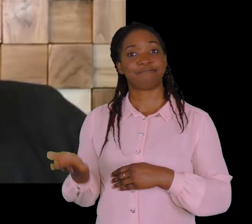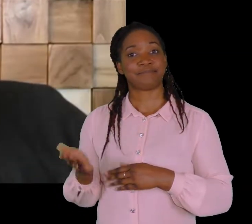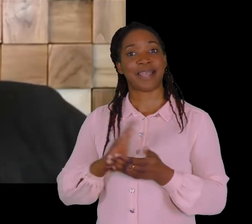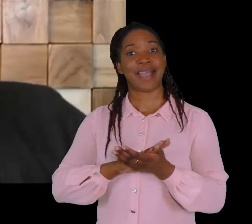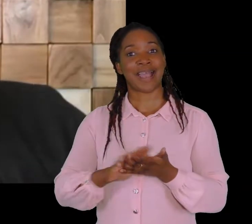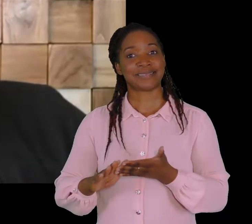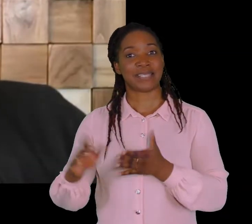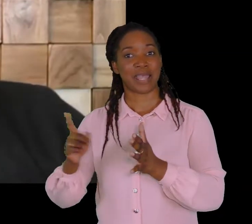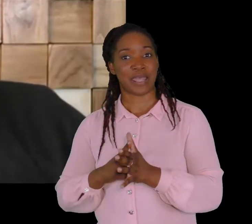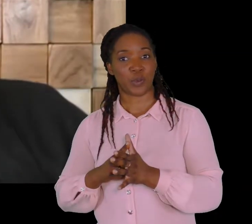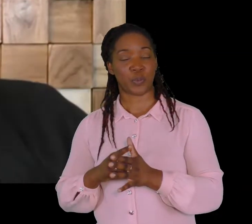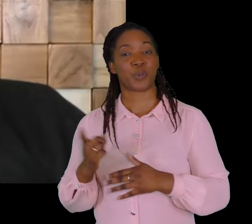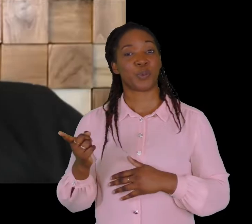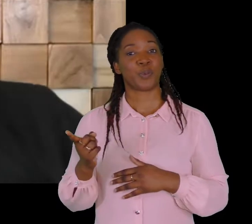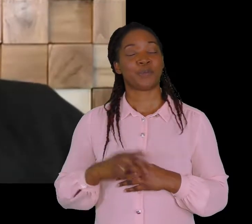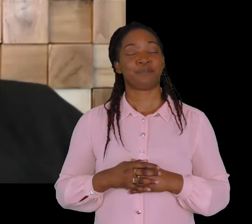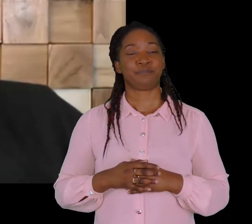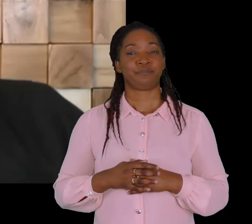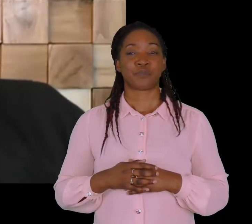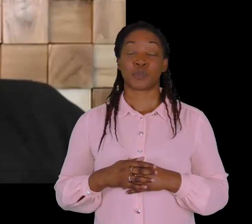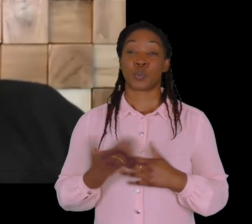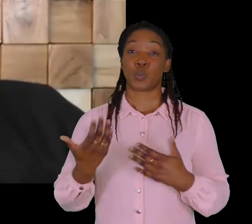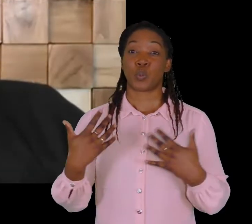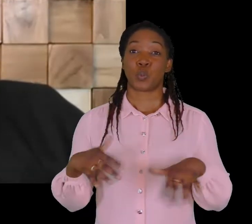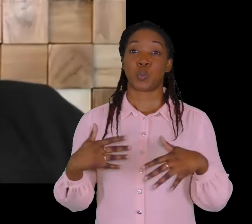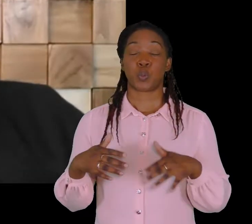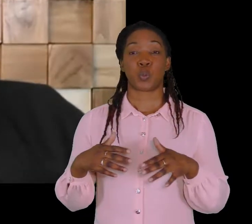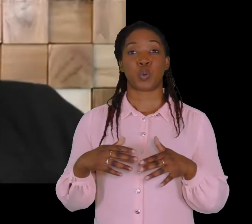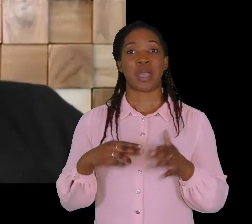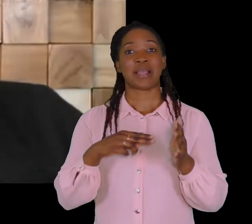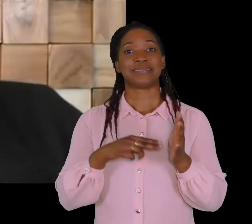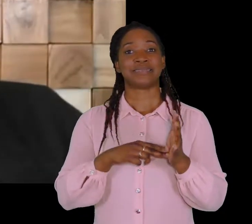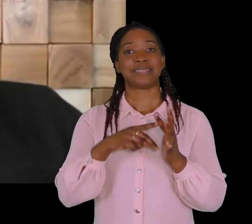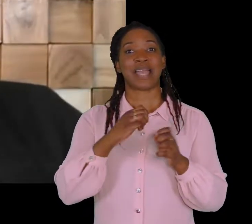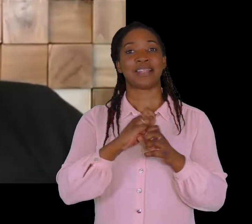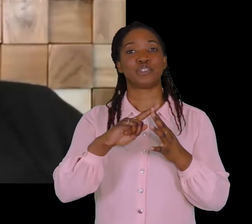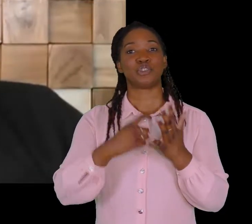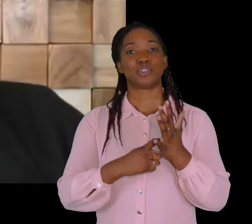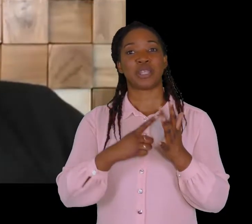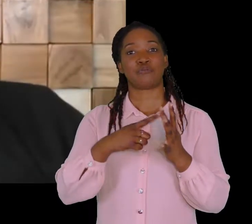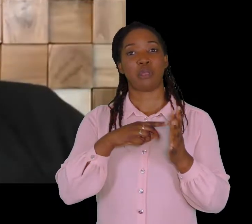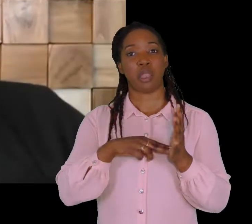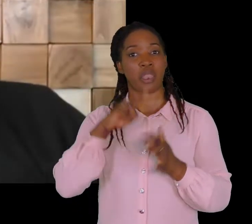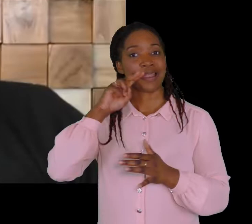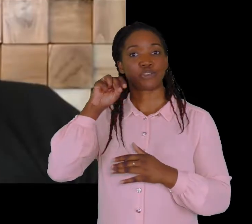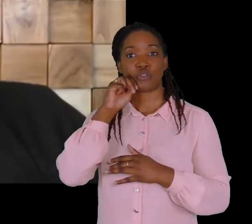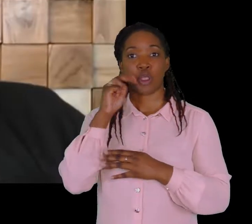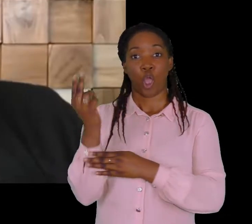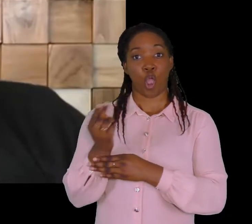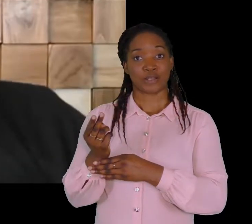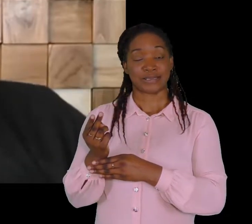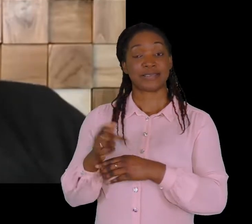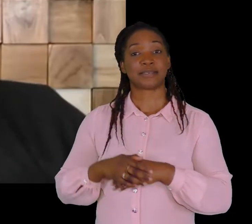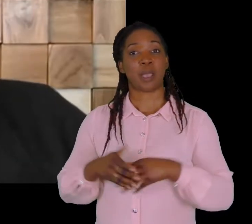not least, is Hassan Aliyu, who is a prominent British Nigerian artist working in